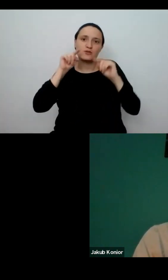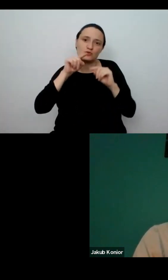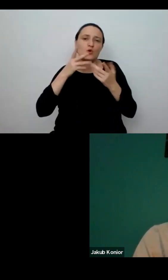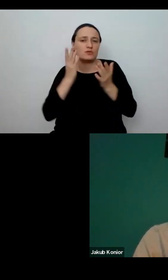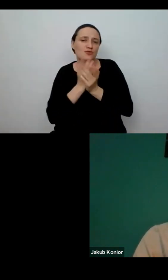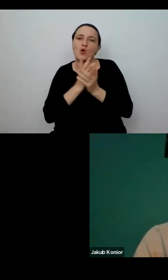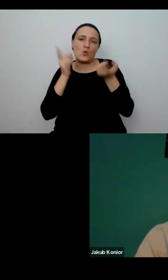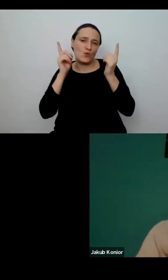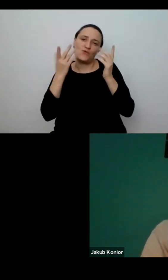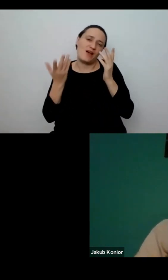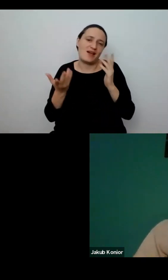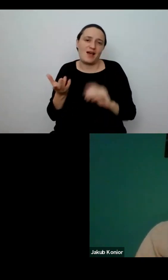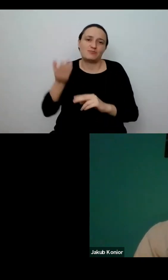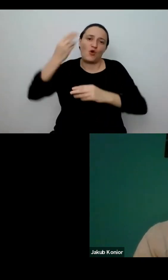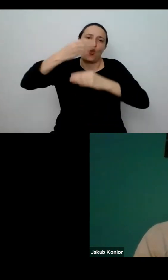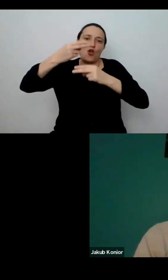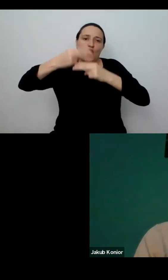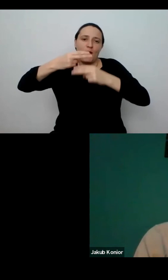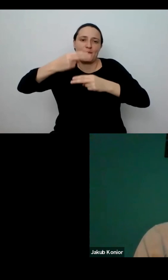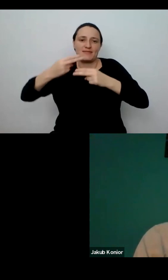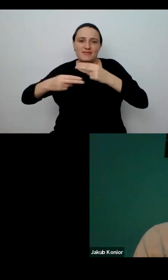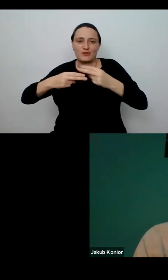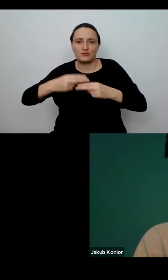it loud for everyone to hear it.